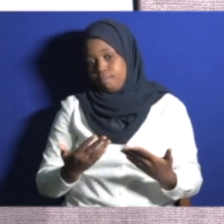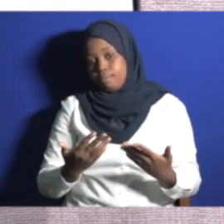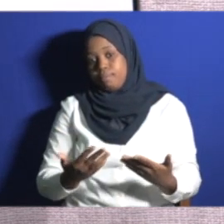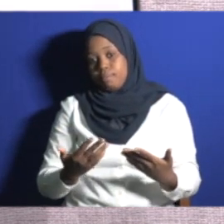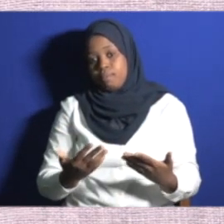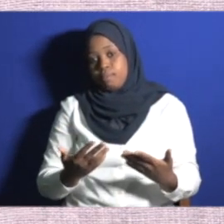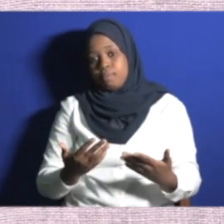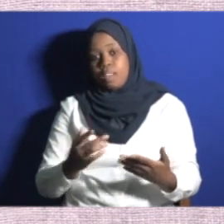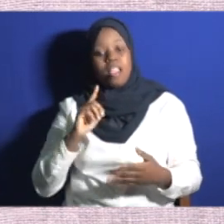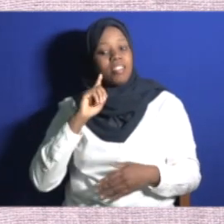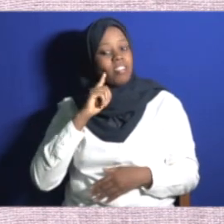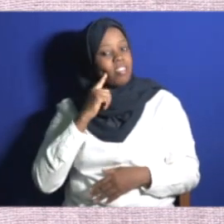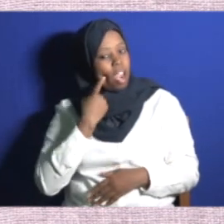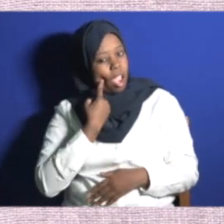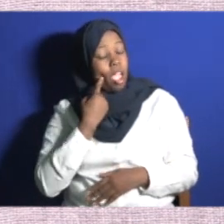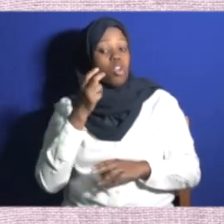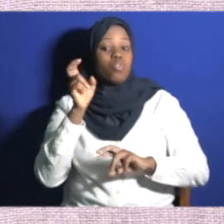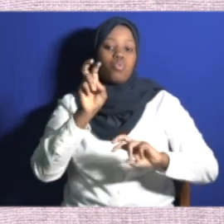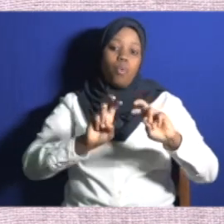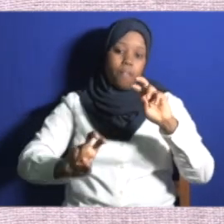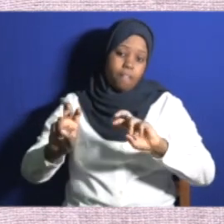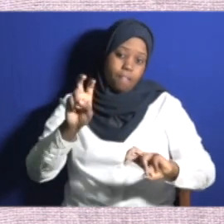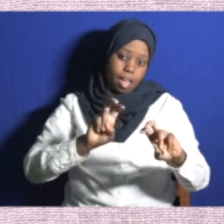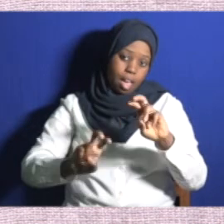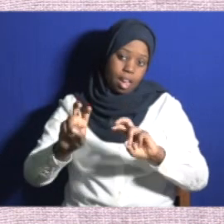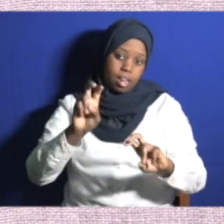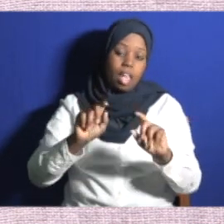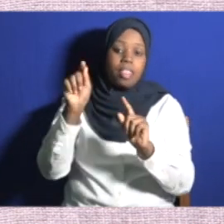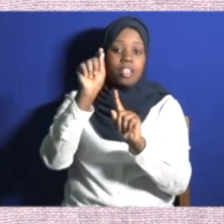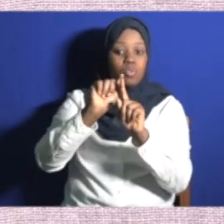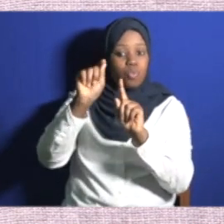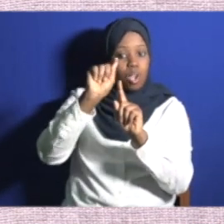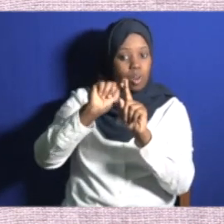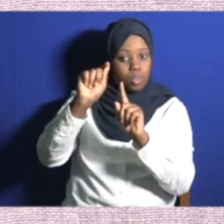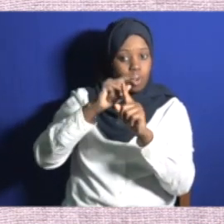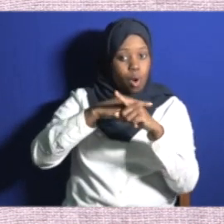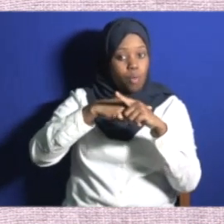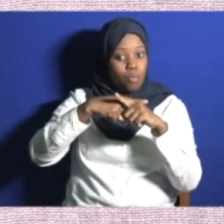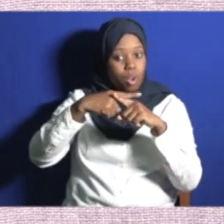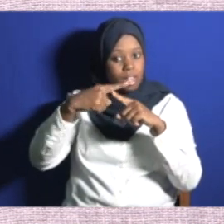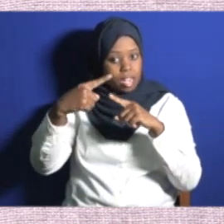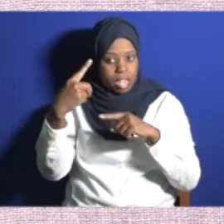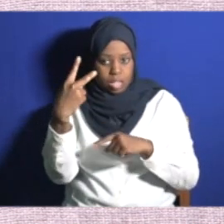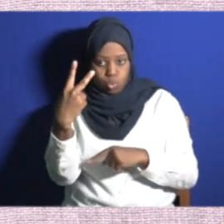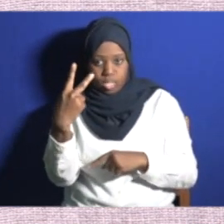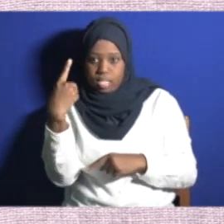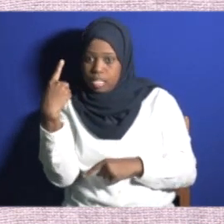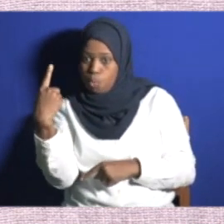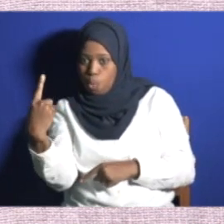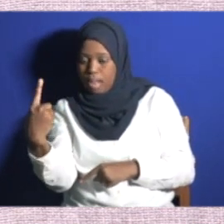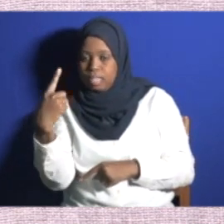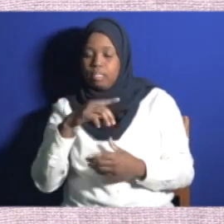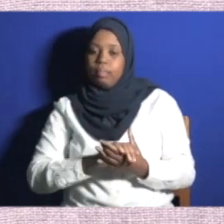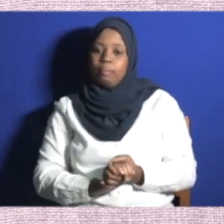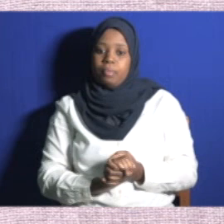try to find the square root of 121. Try to find the square